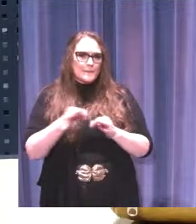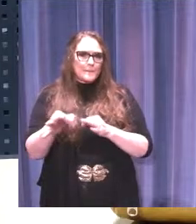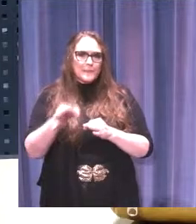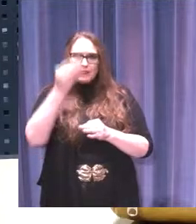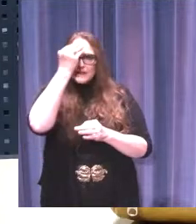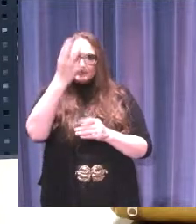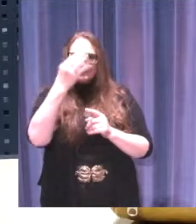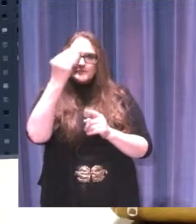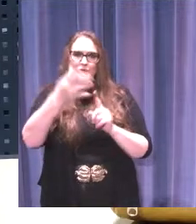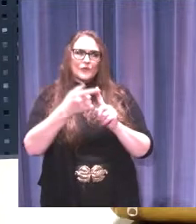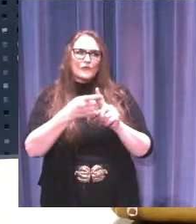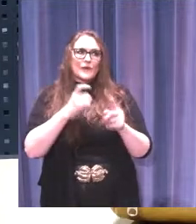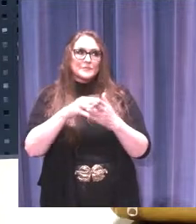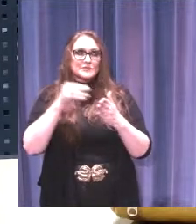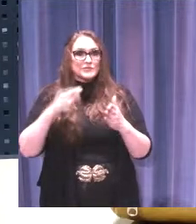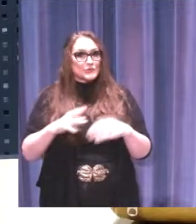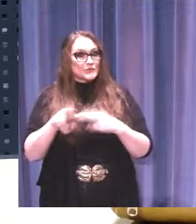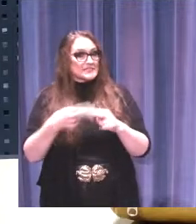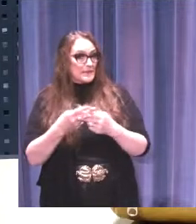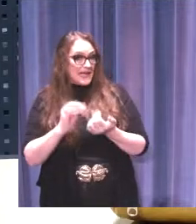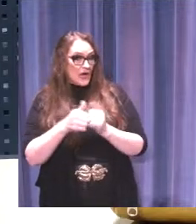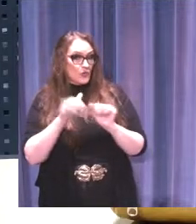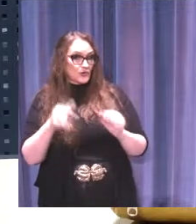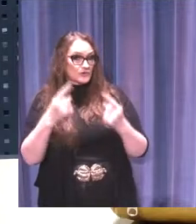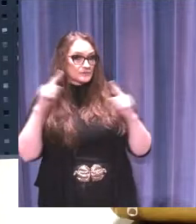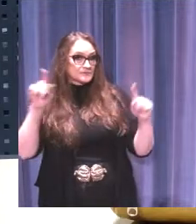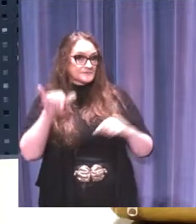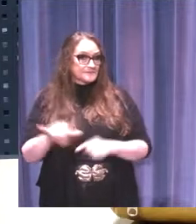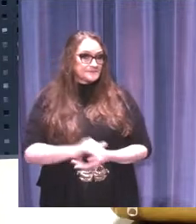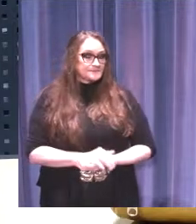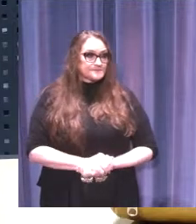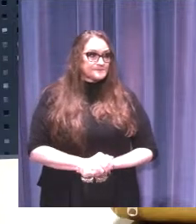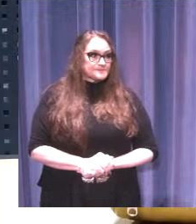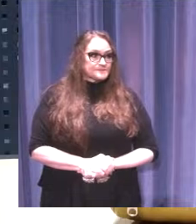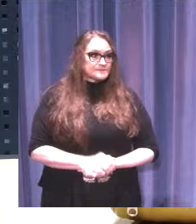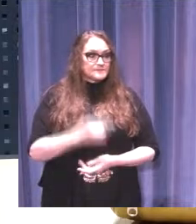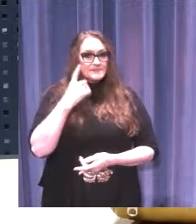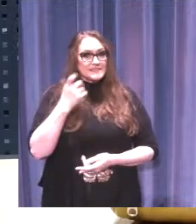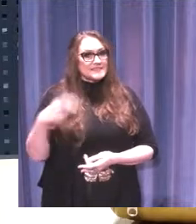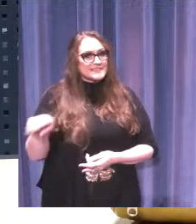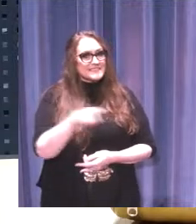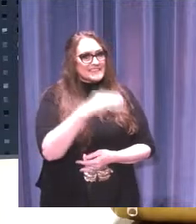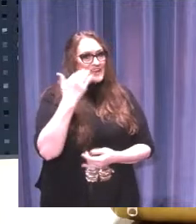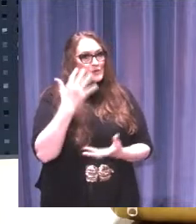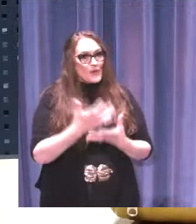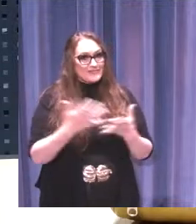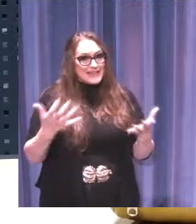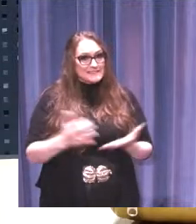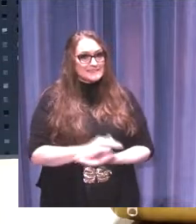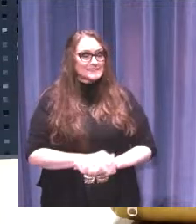by students as to how this could be accomplished, because they know a lot.